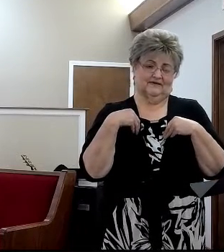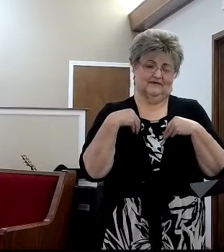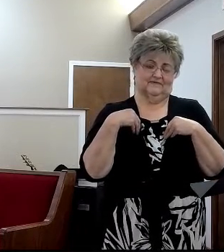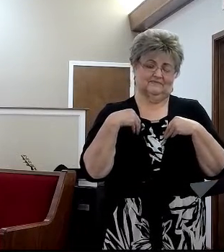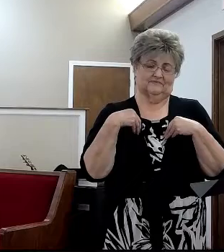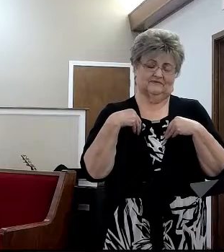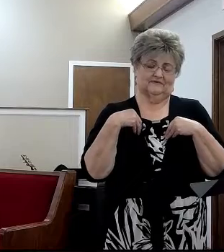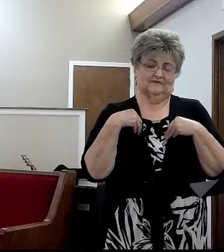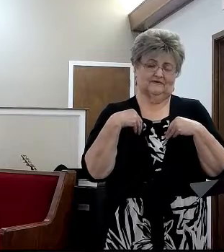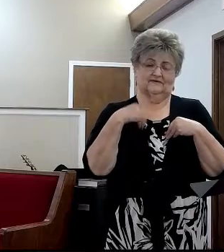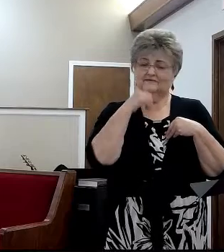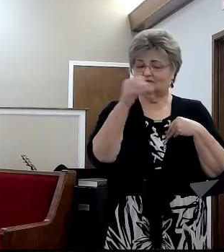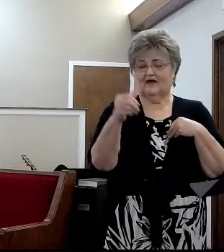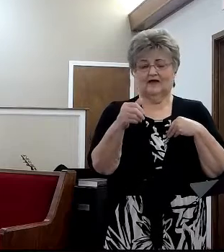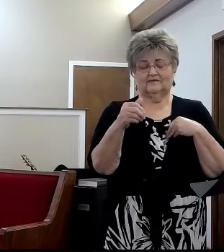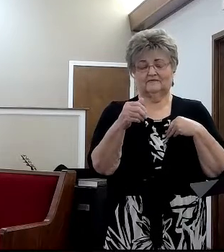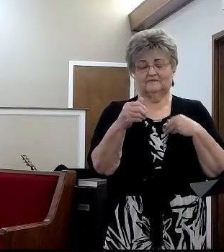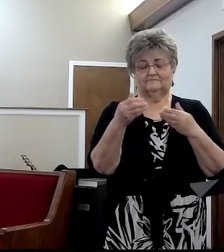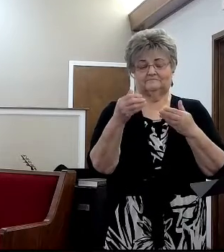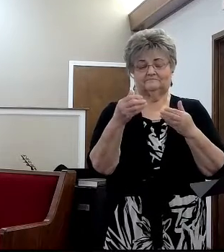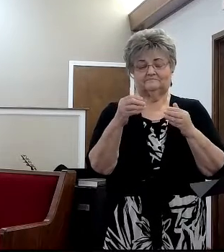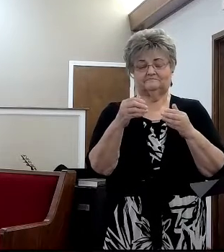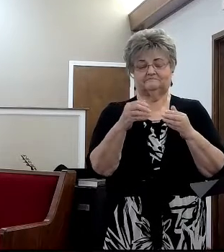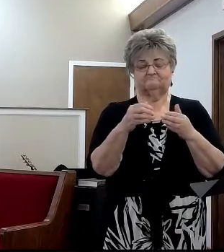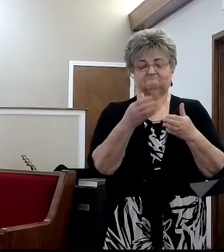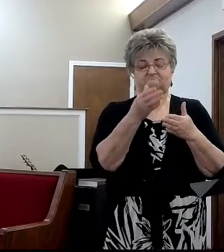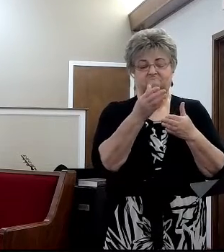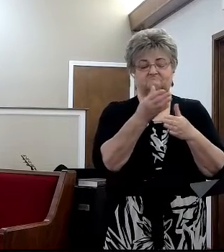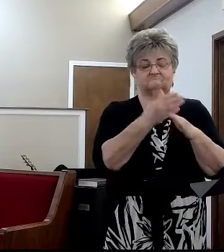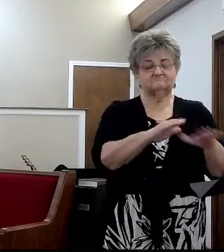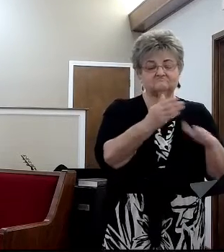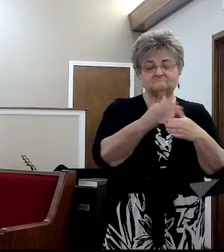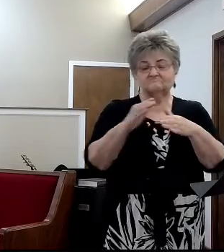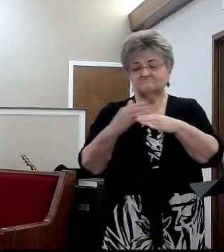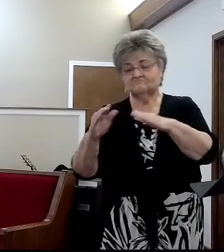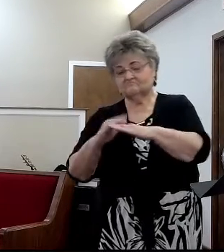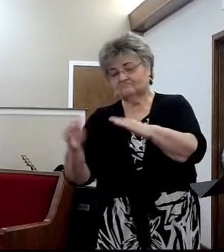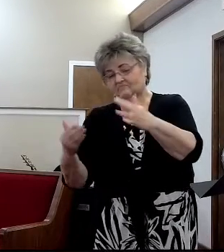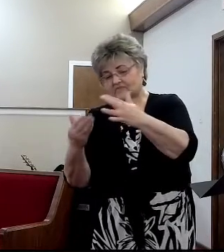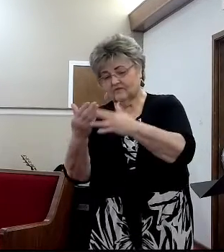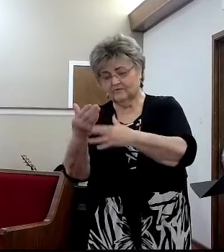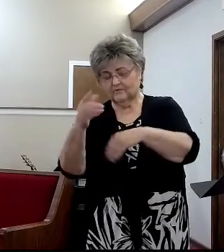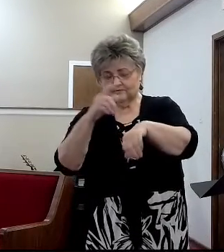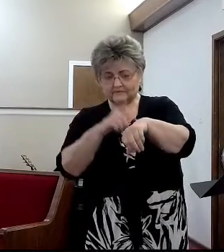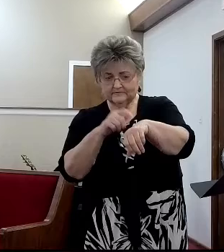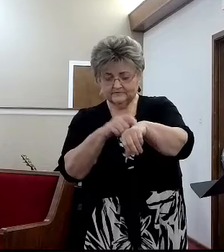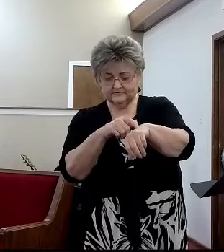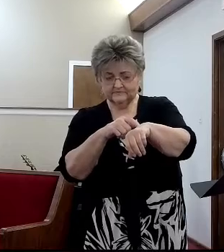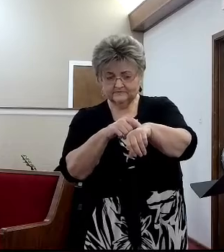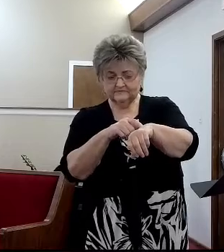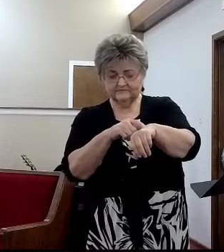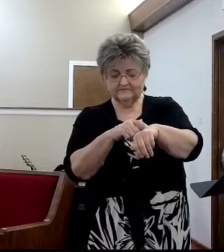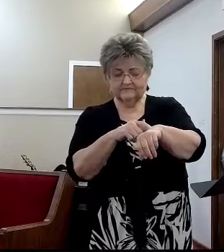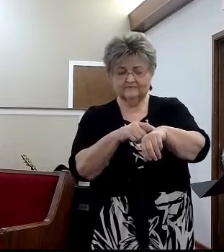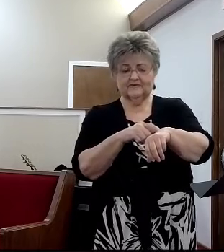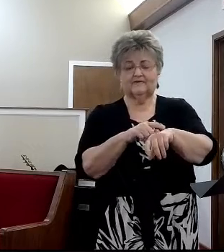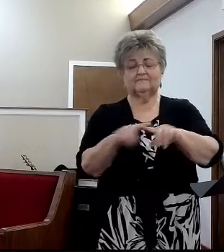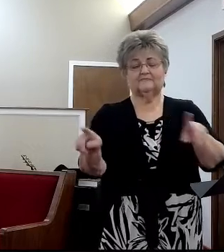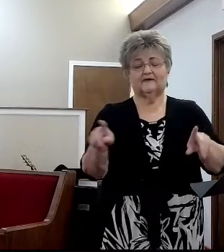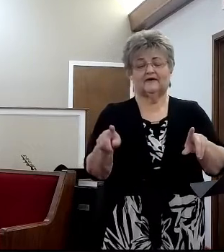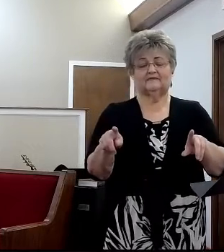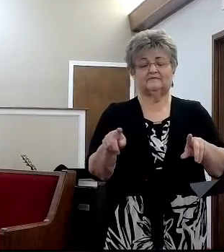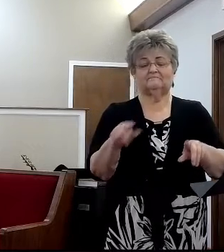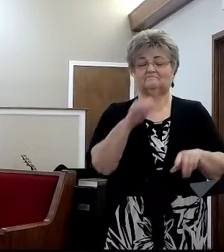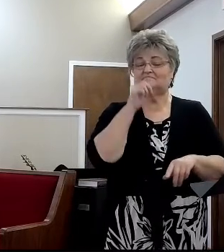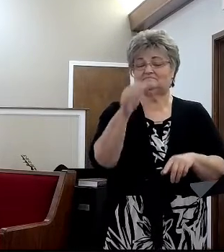to, because when you have that money and you're unwise with it, you end up being broke in a few years, right? I mean,